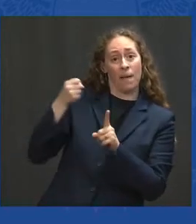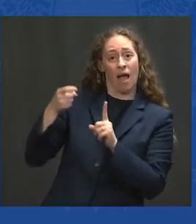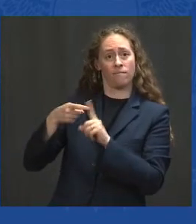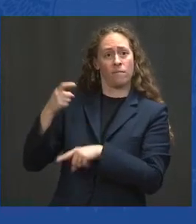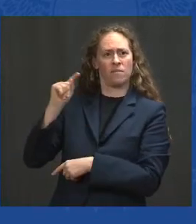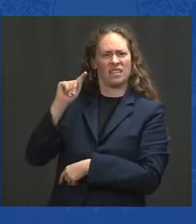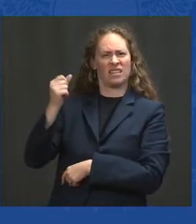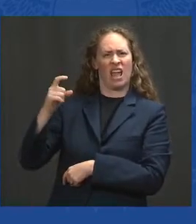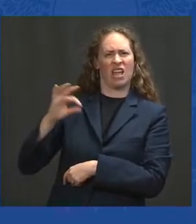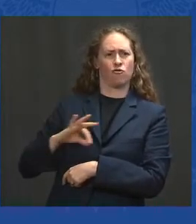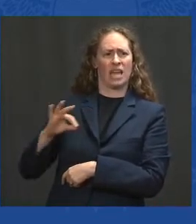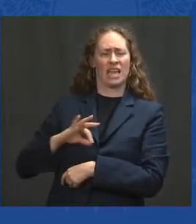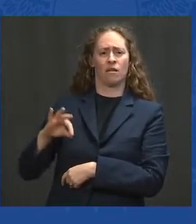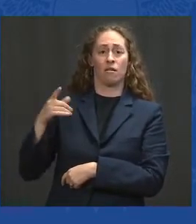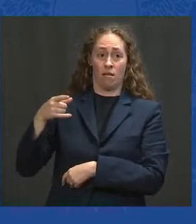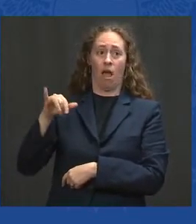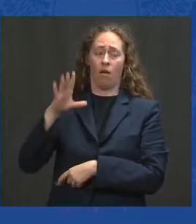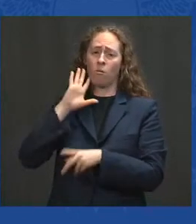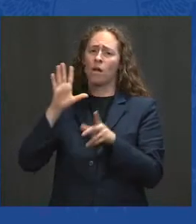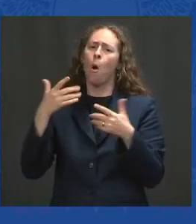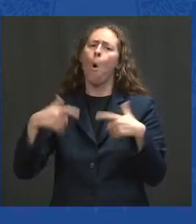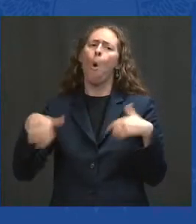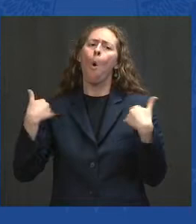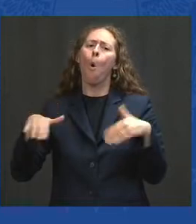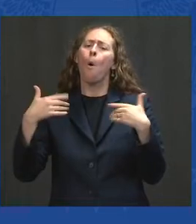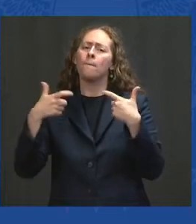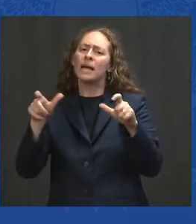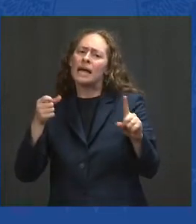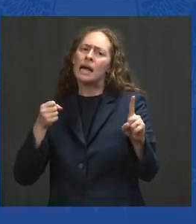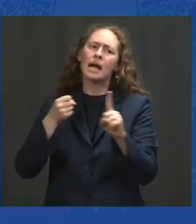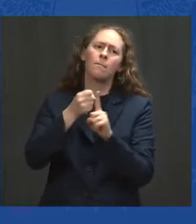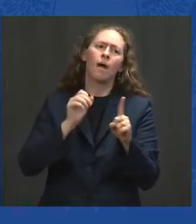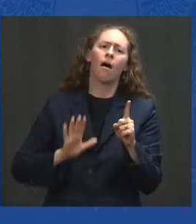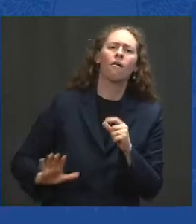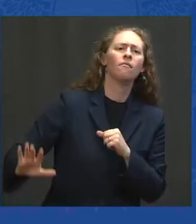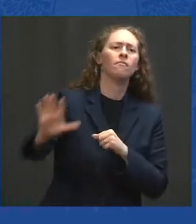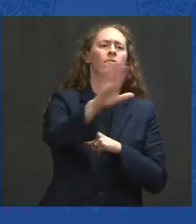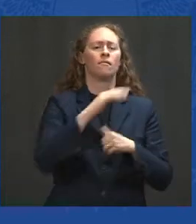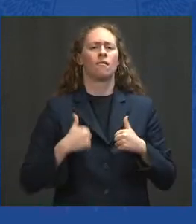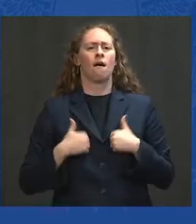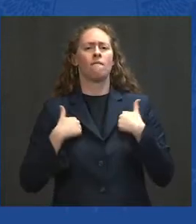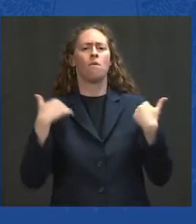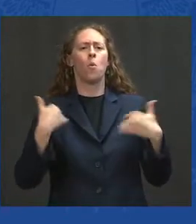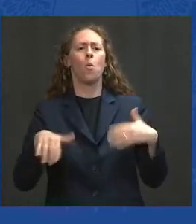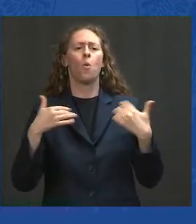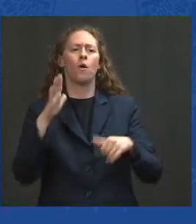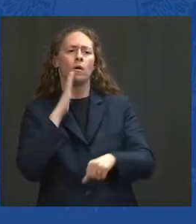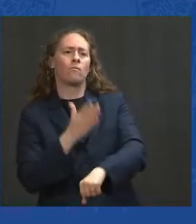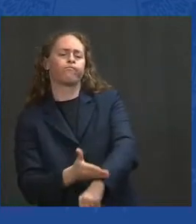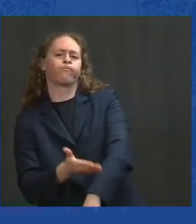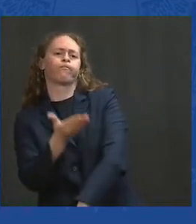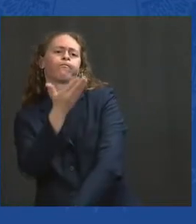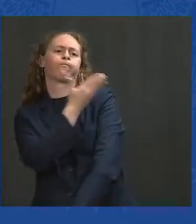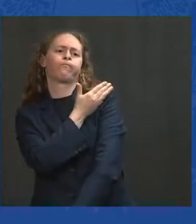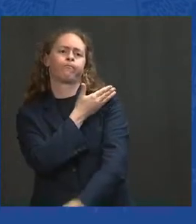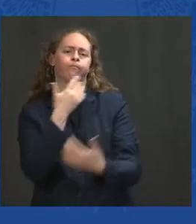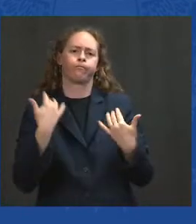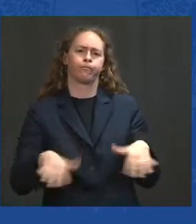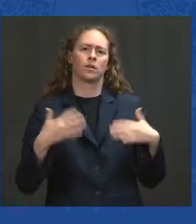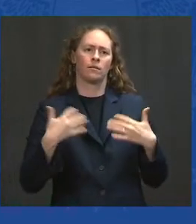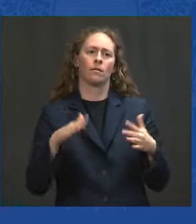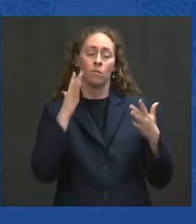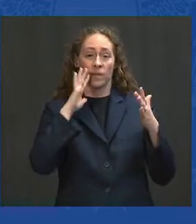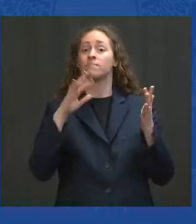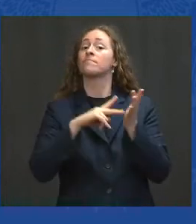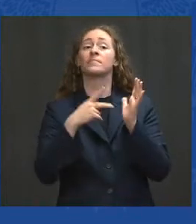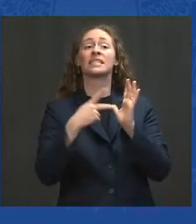generational. Indeed, it is the largest middle-class tax cut in generations and will lift up